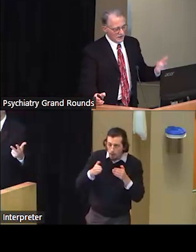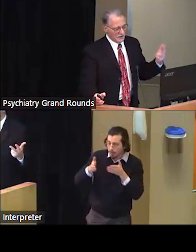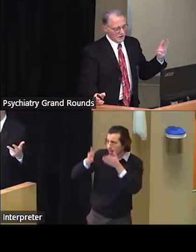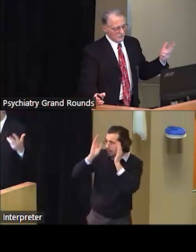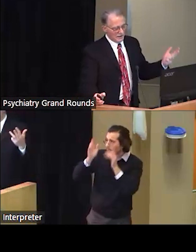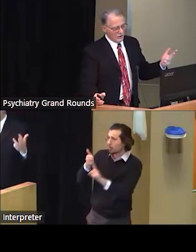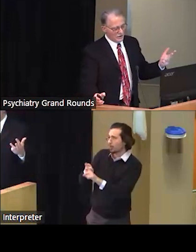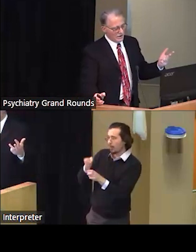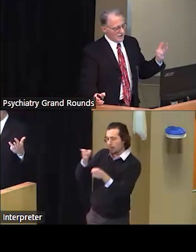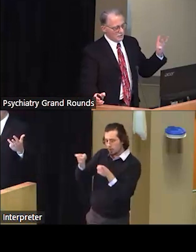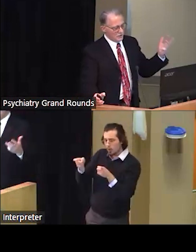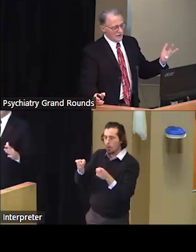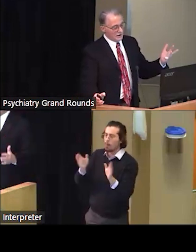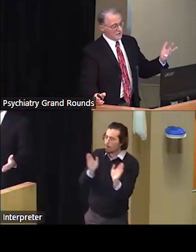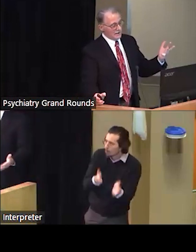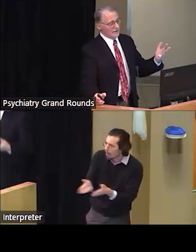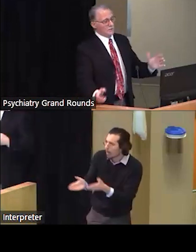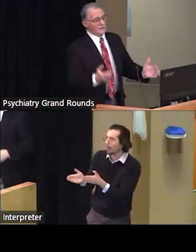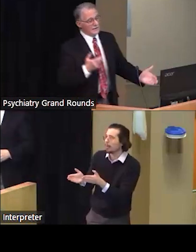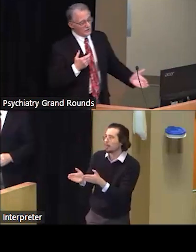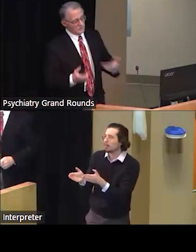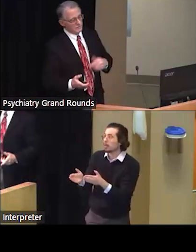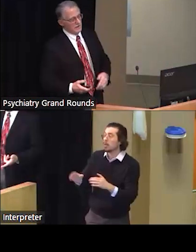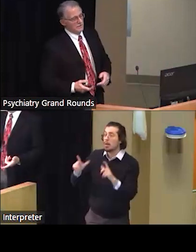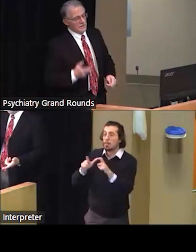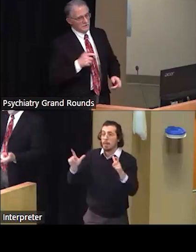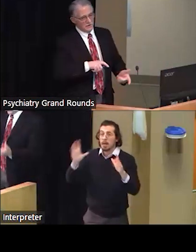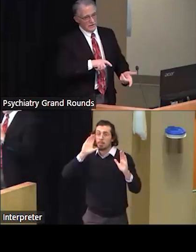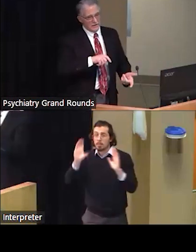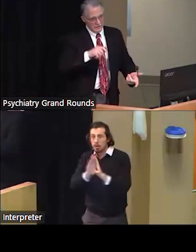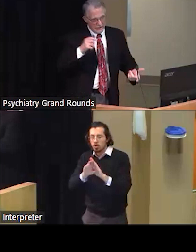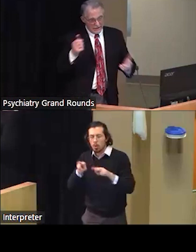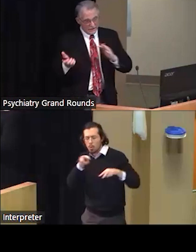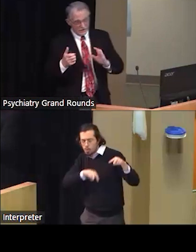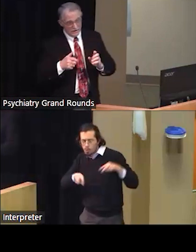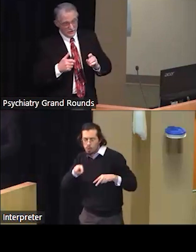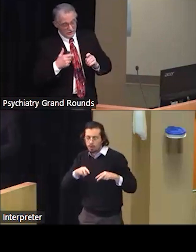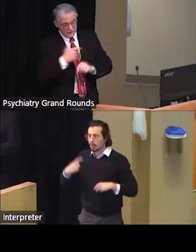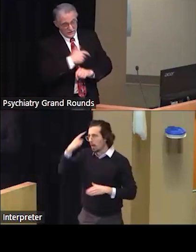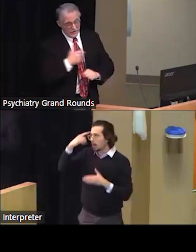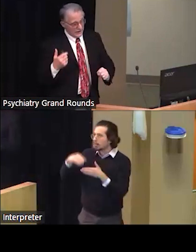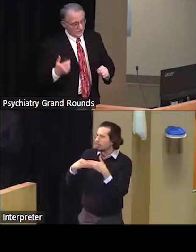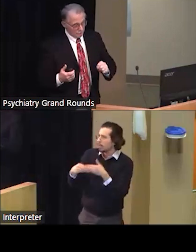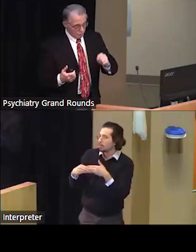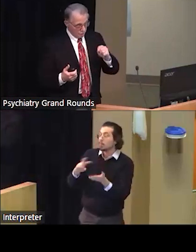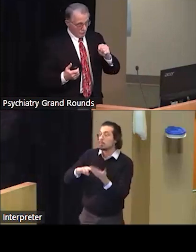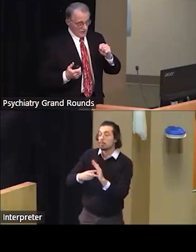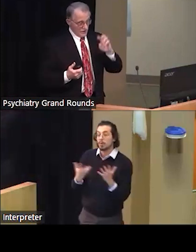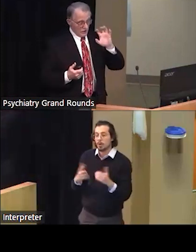self-control, planning, organization, perspective, taking the big picture, flexibility. Cognitive flexibility is going